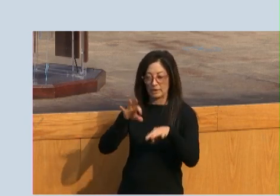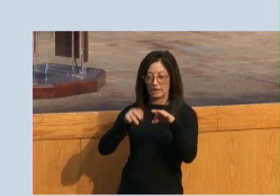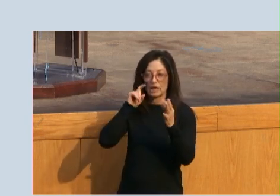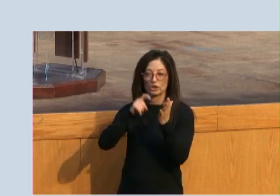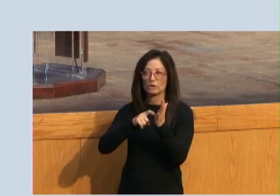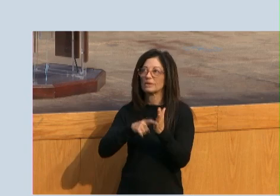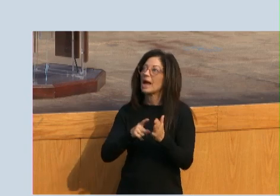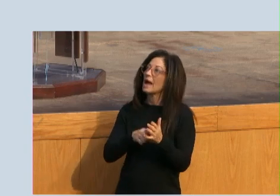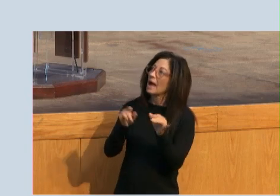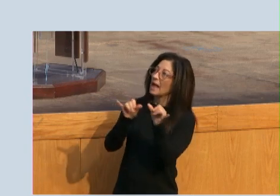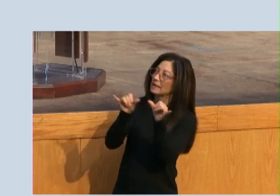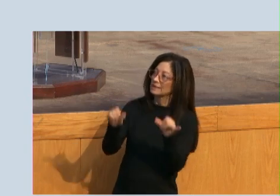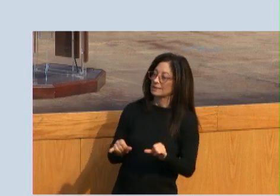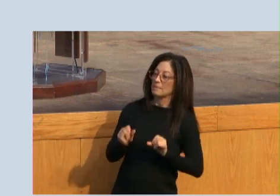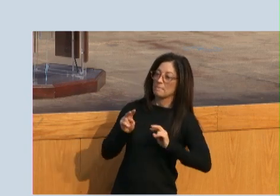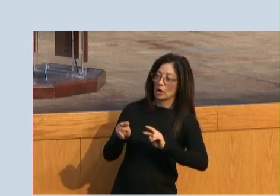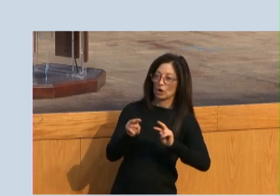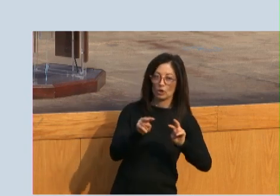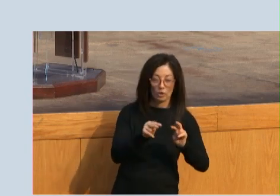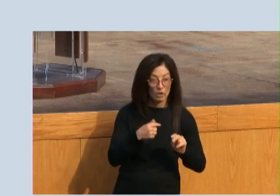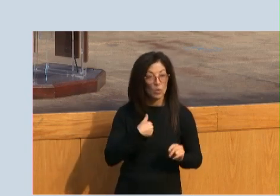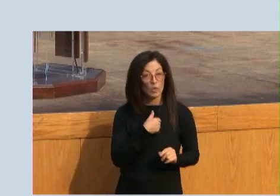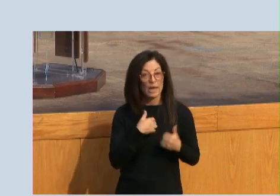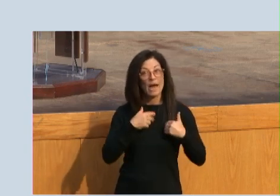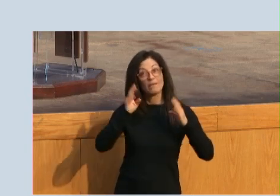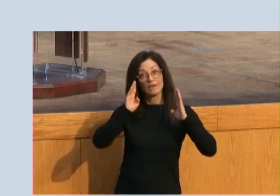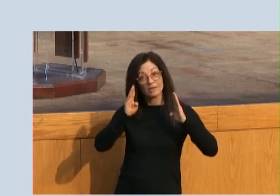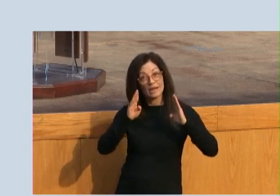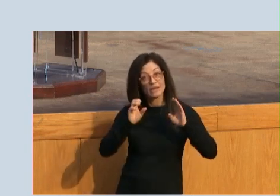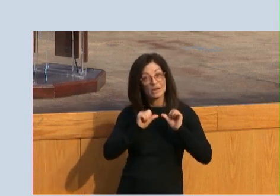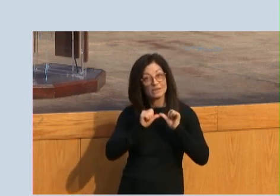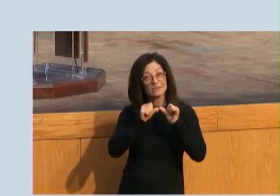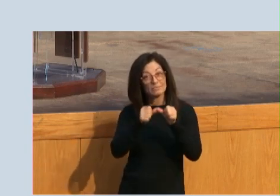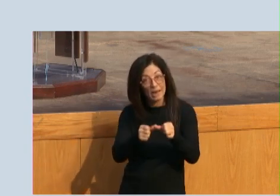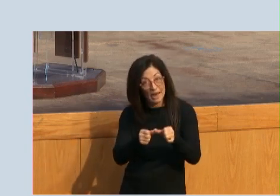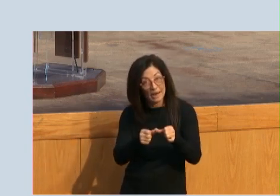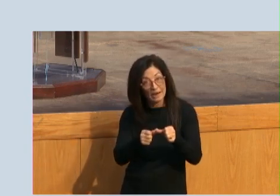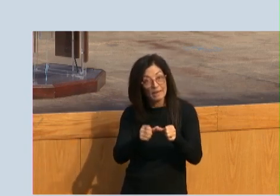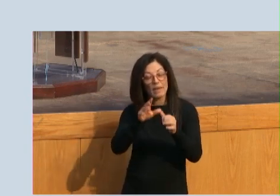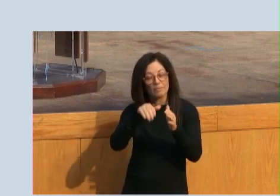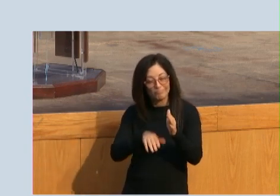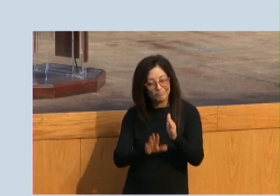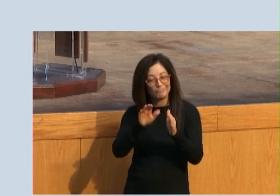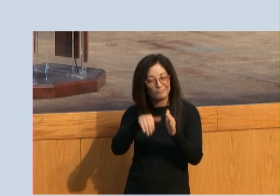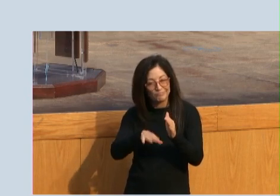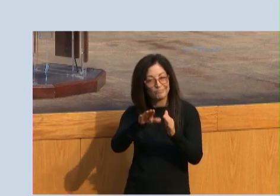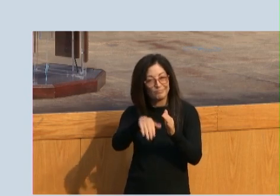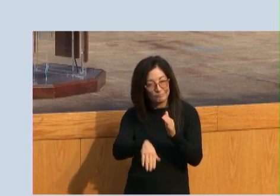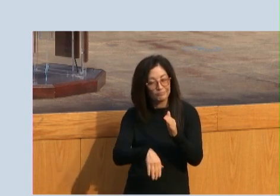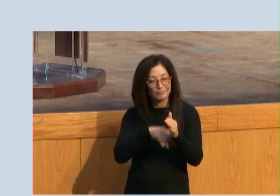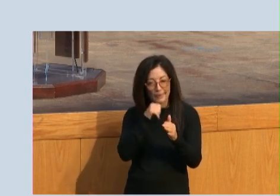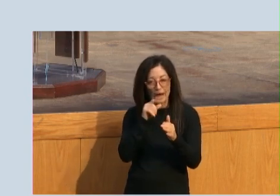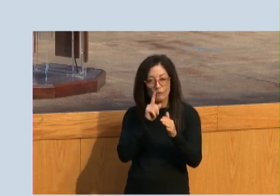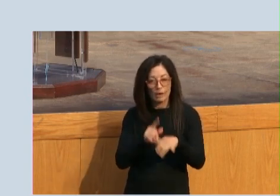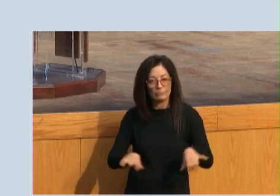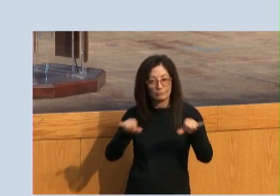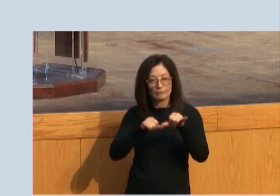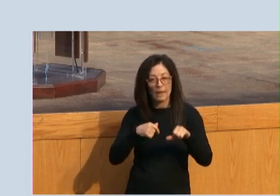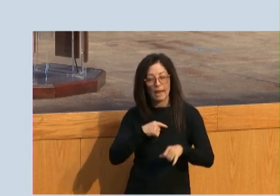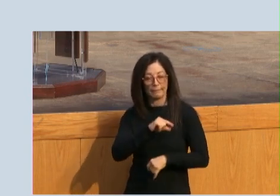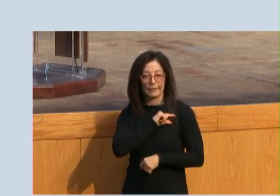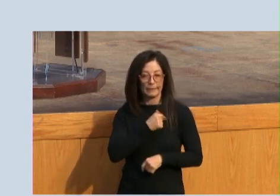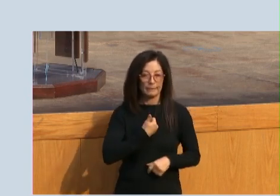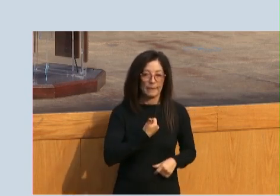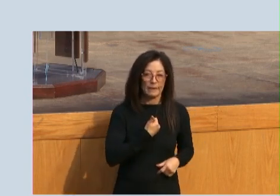monitoring, whereas we have an attention span that dips in and out irregularly. I'm very guilty of it